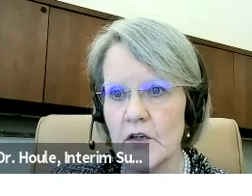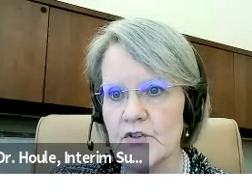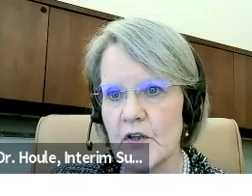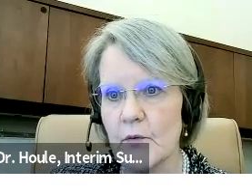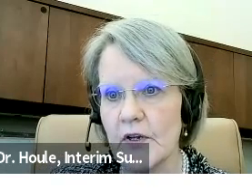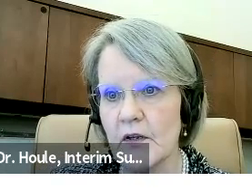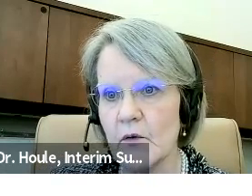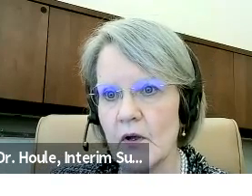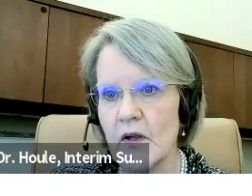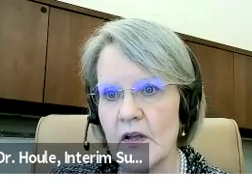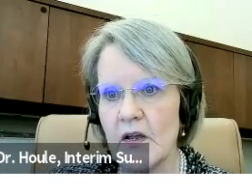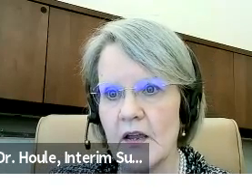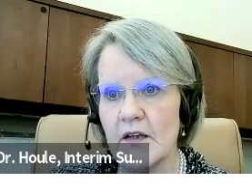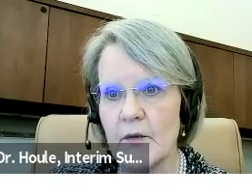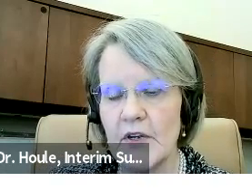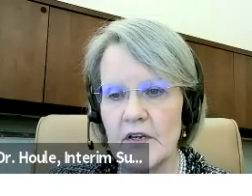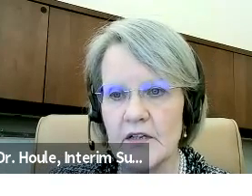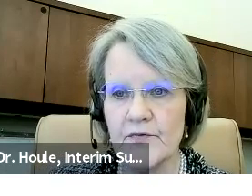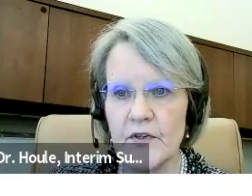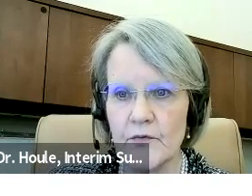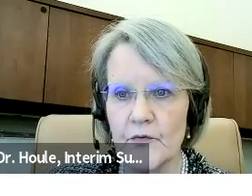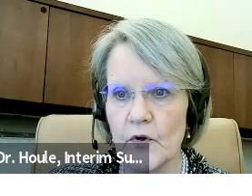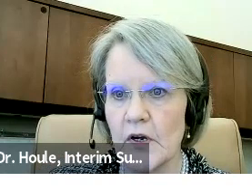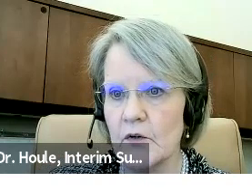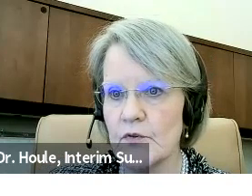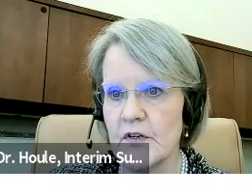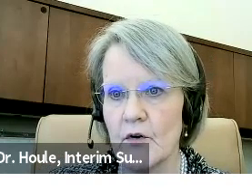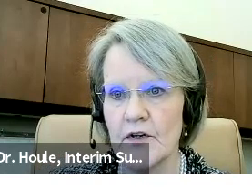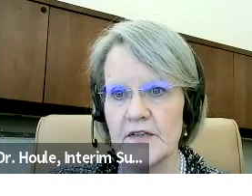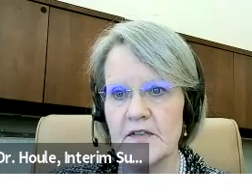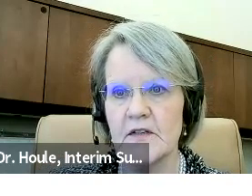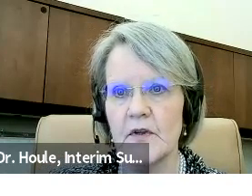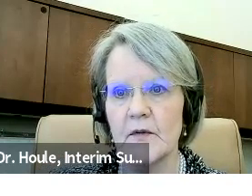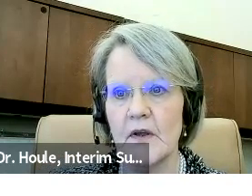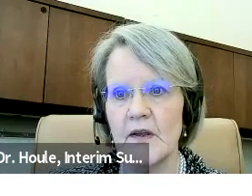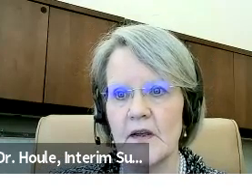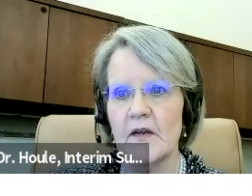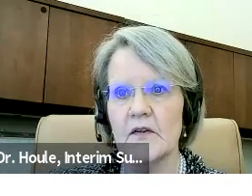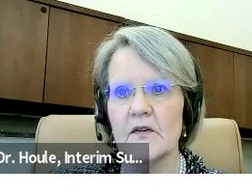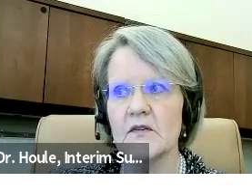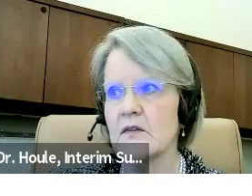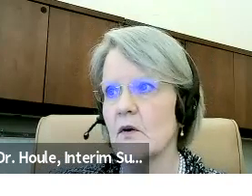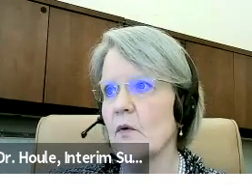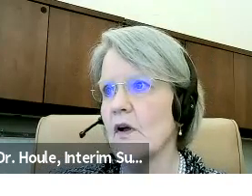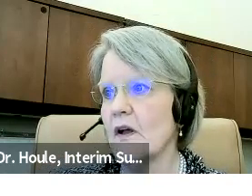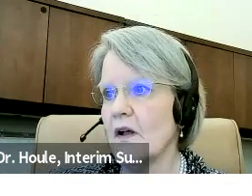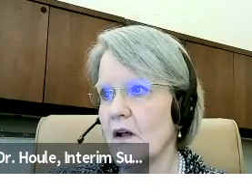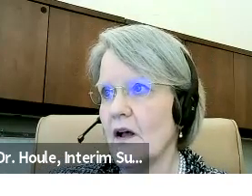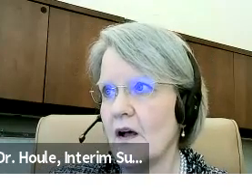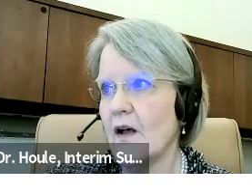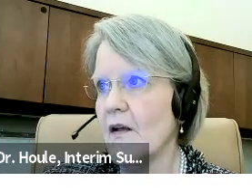I'm going to launch that right now. And then we can get a feel for who's in our audience this evening. So